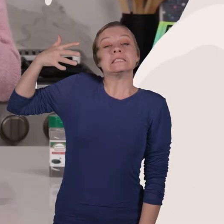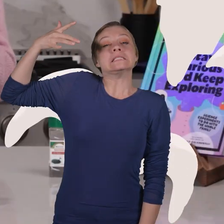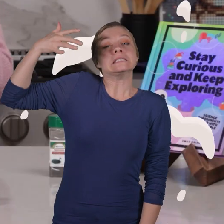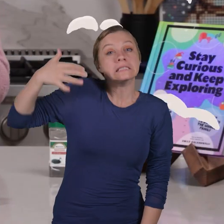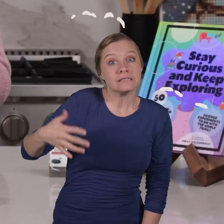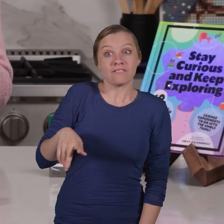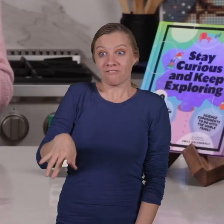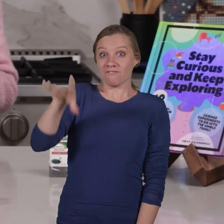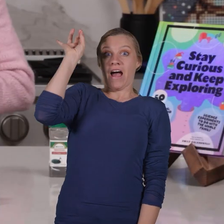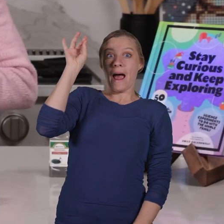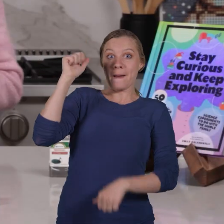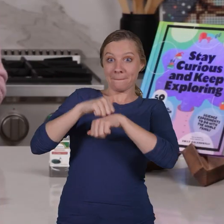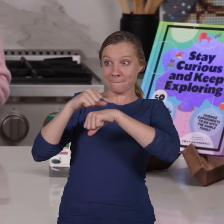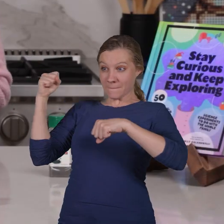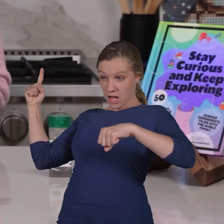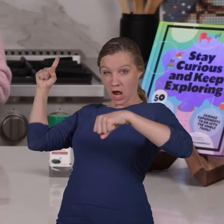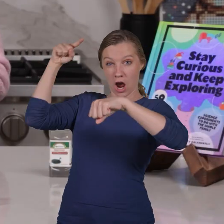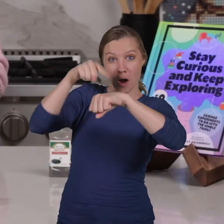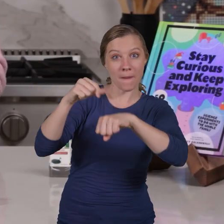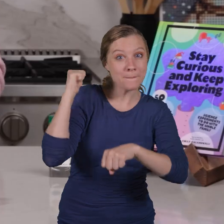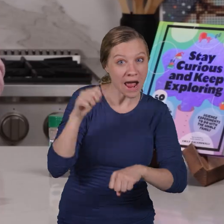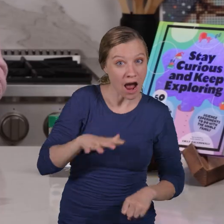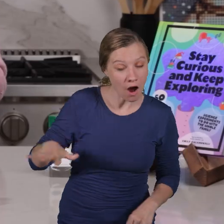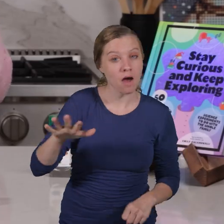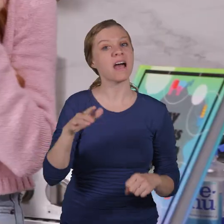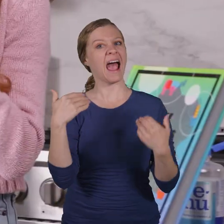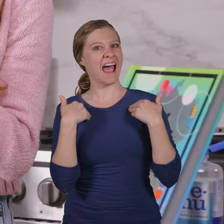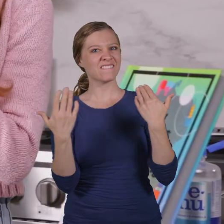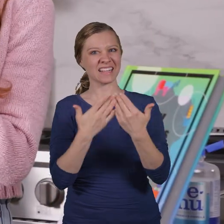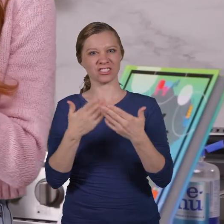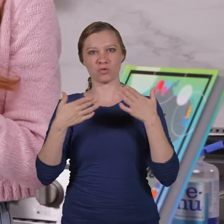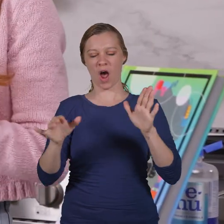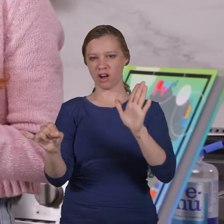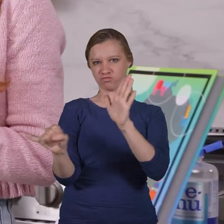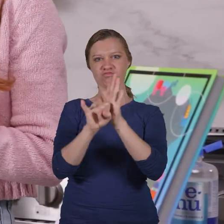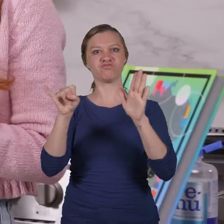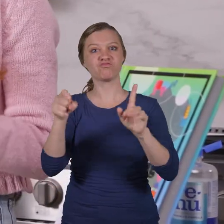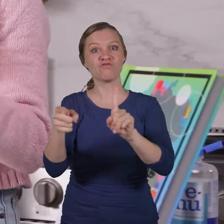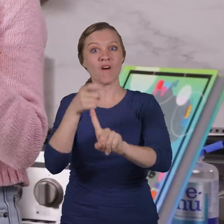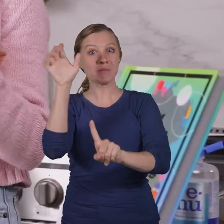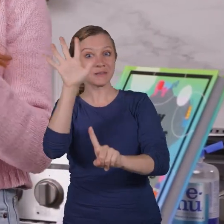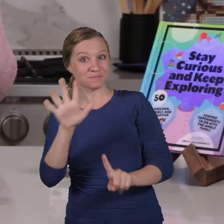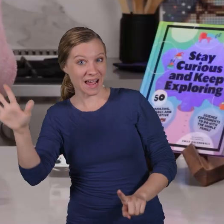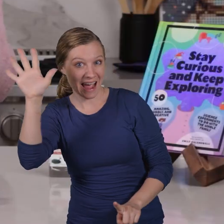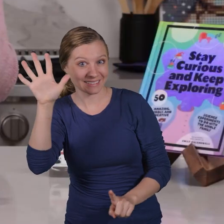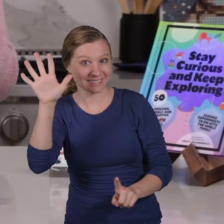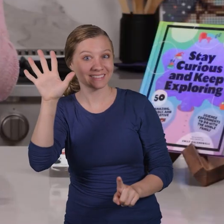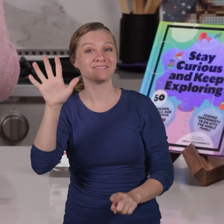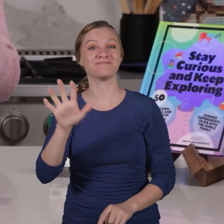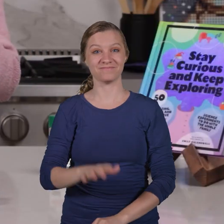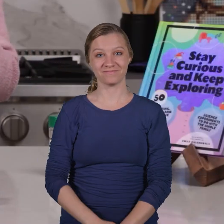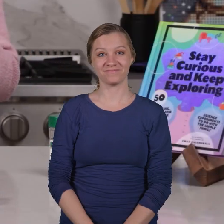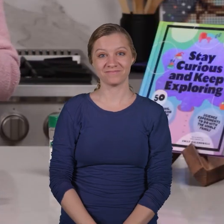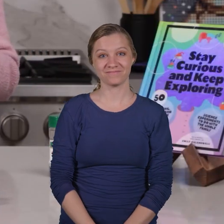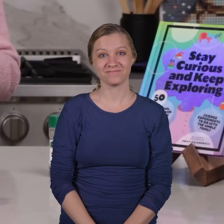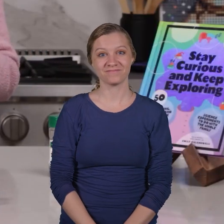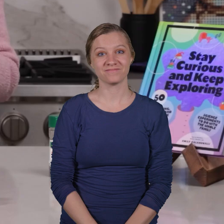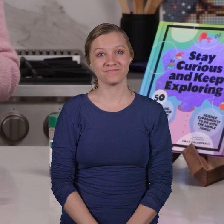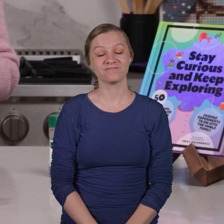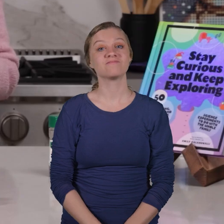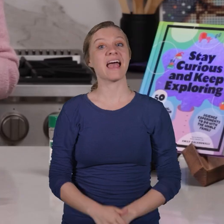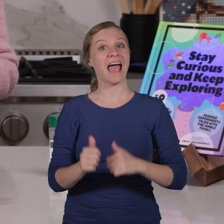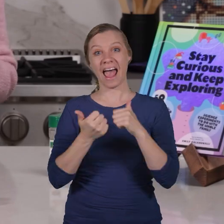While it would be pretty rare to come across a meteorite in your backyard, there is one easy way to test if a rock originated